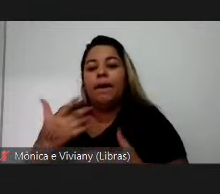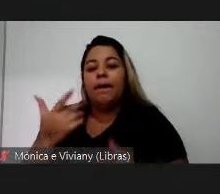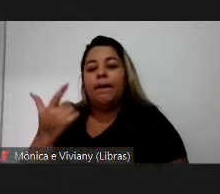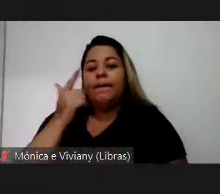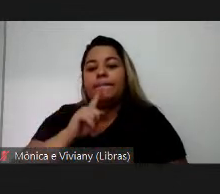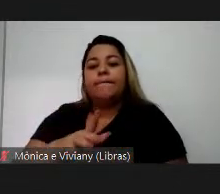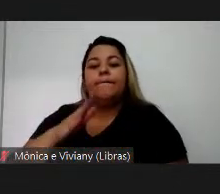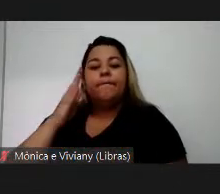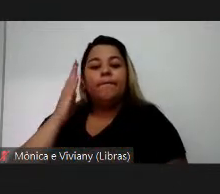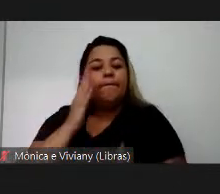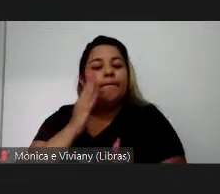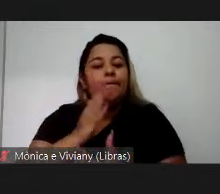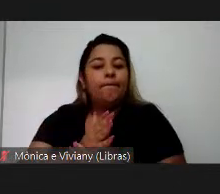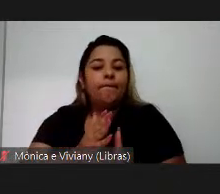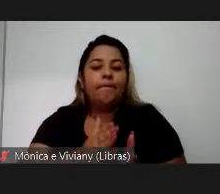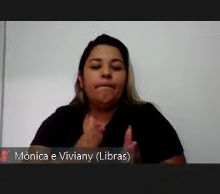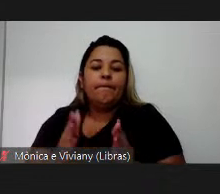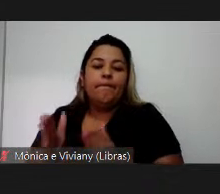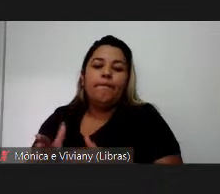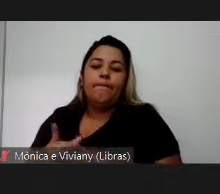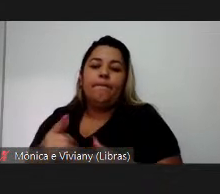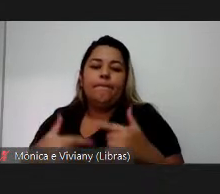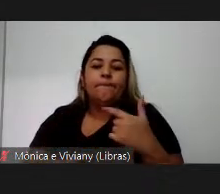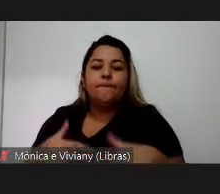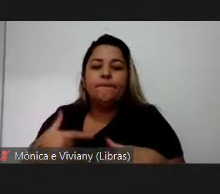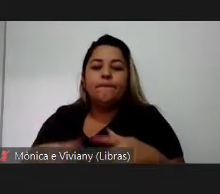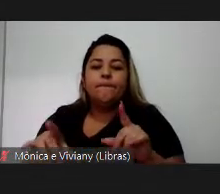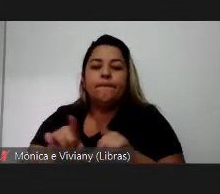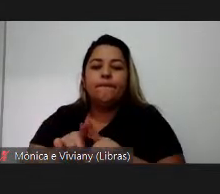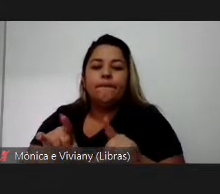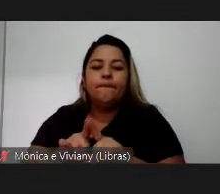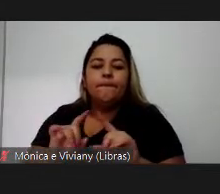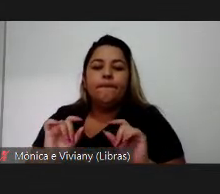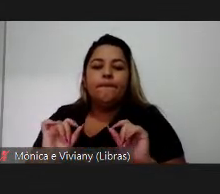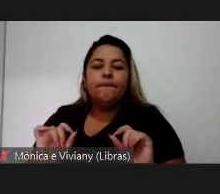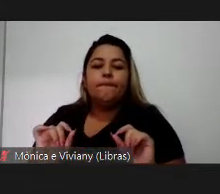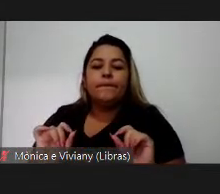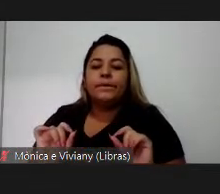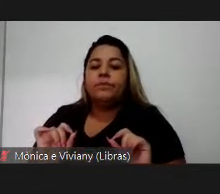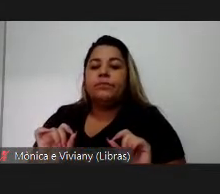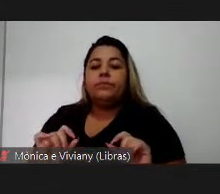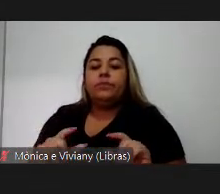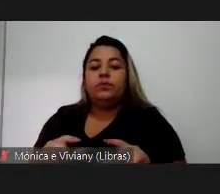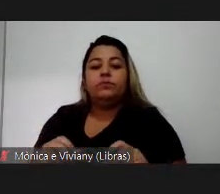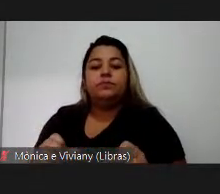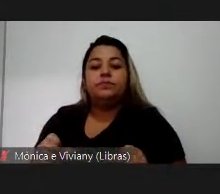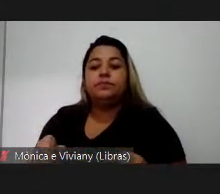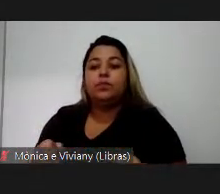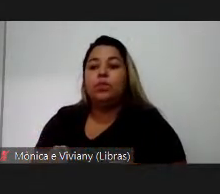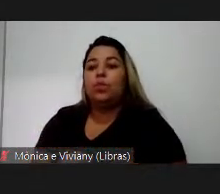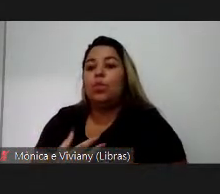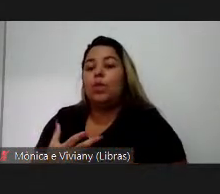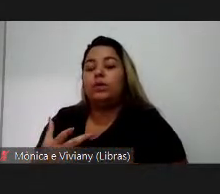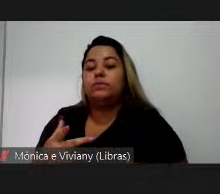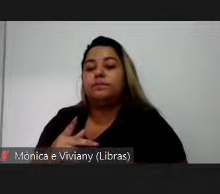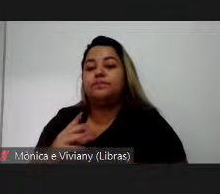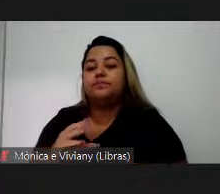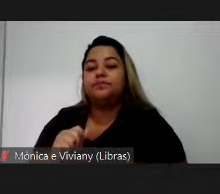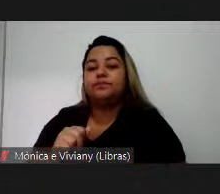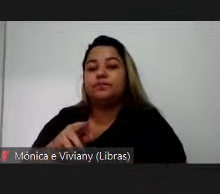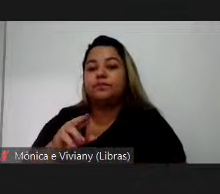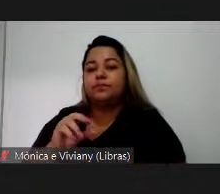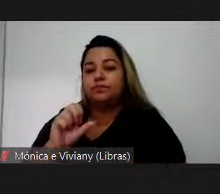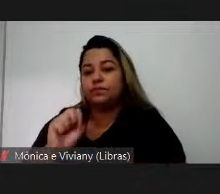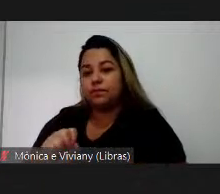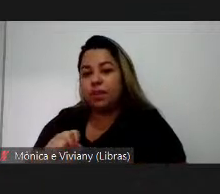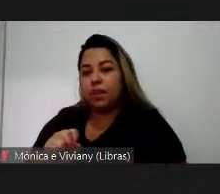to advance related to the work process, and beyond that we are in a situation